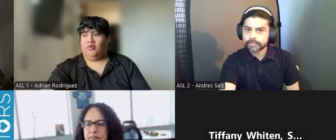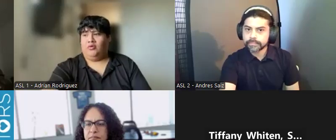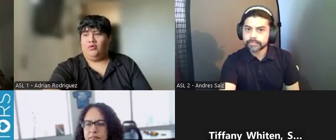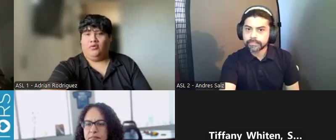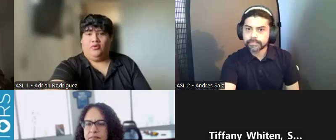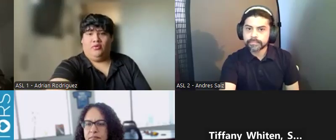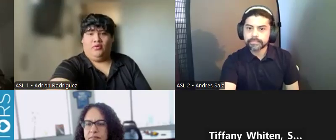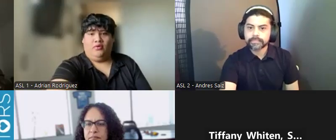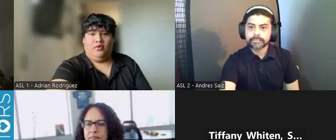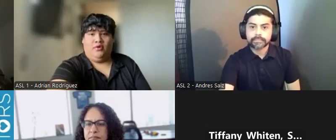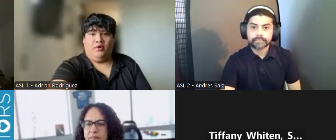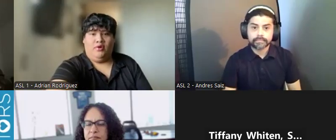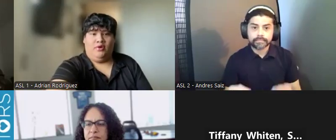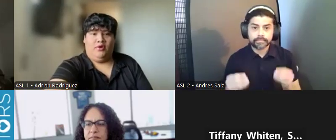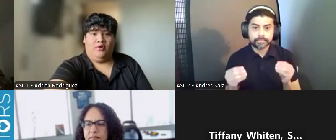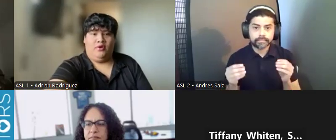raised hands?